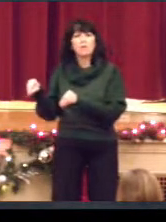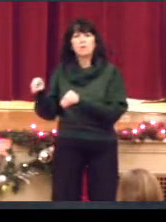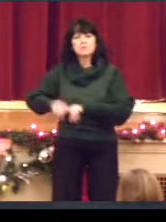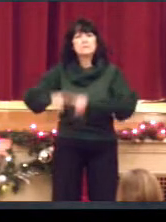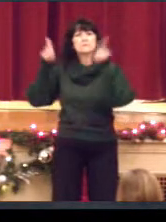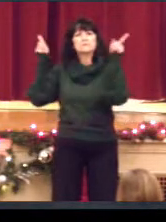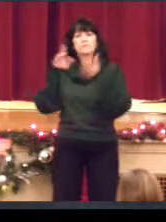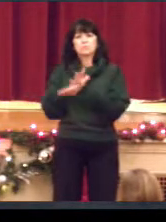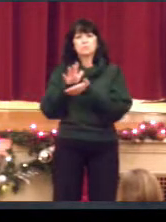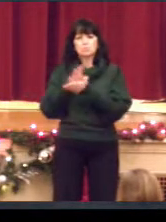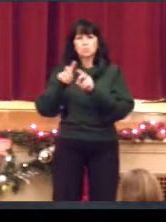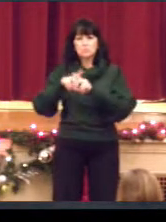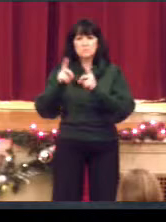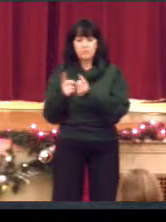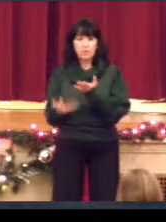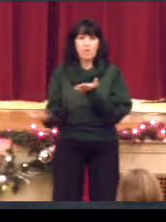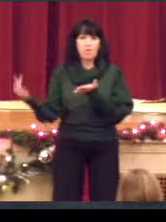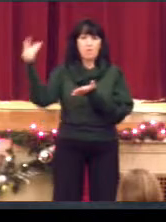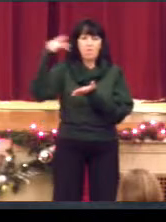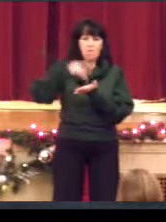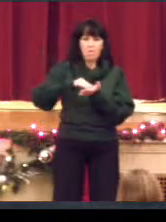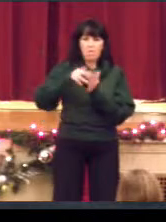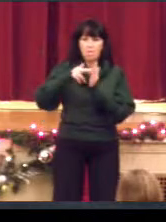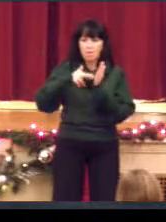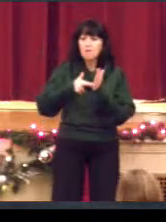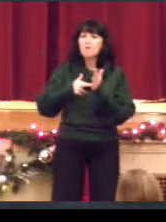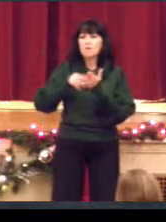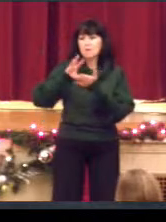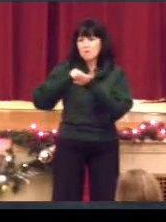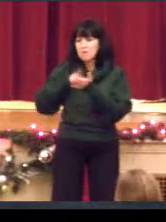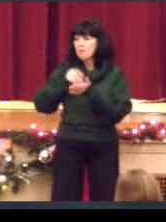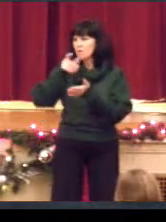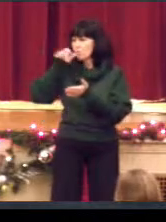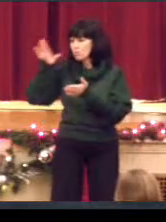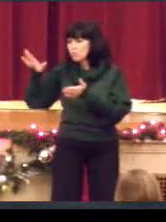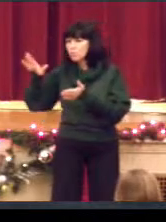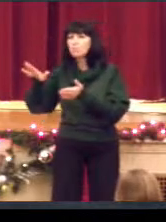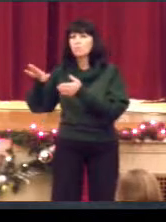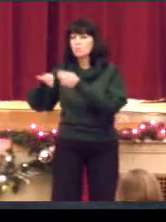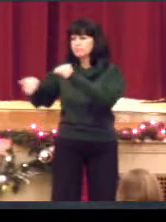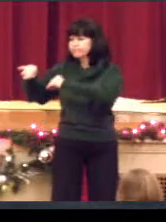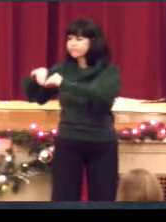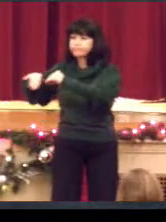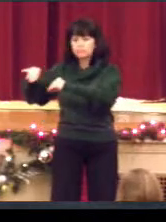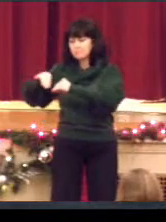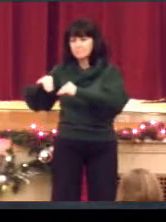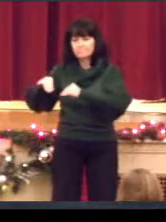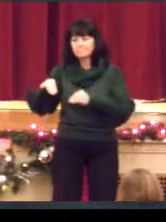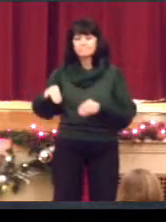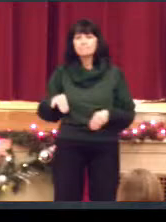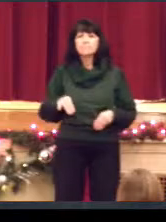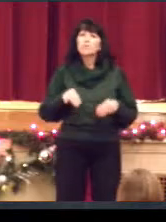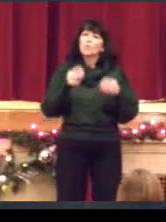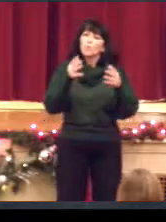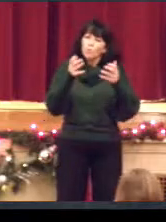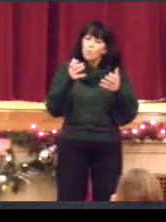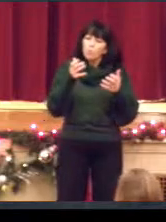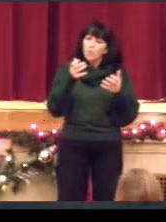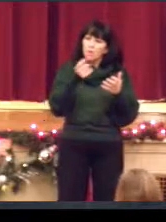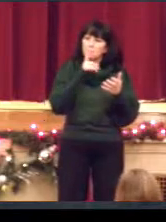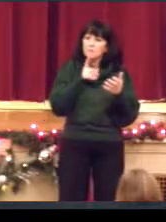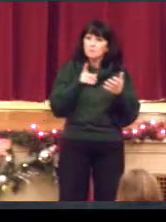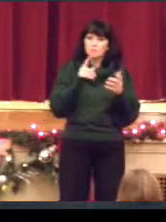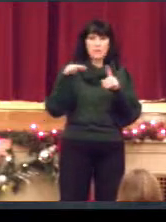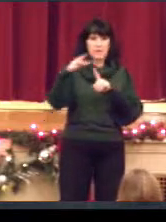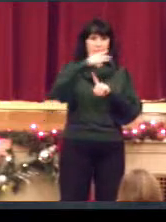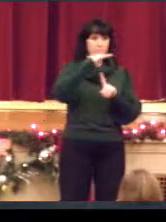talk about facilities. Buildings don't teach people. However, having buildings that are conducive or environments that are